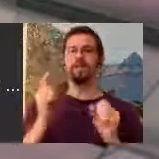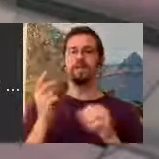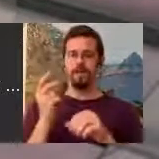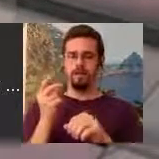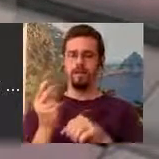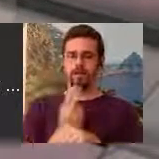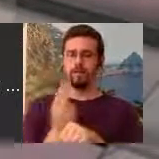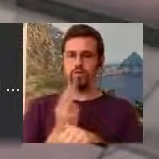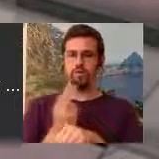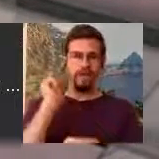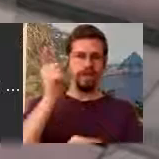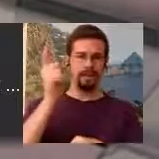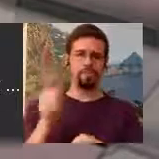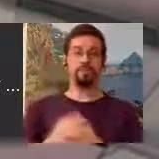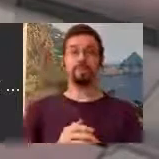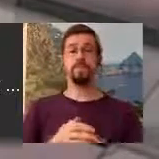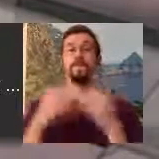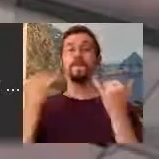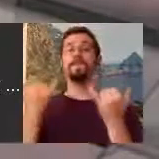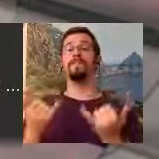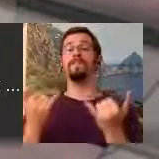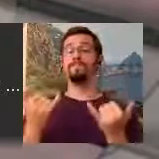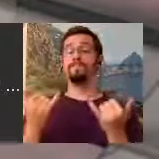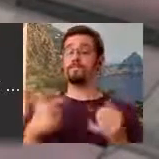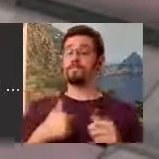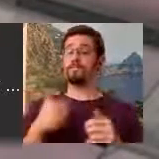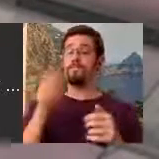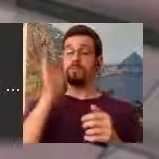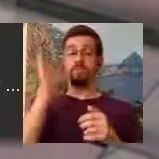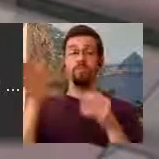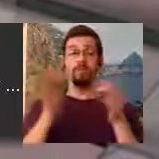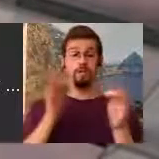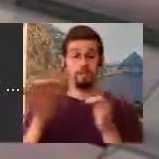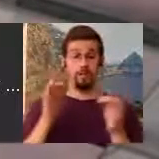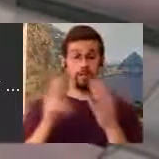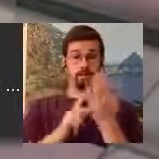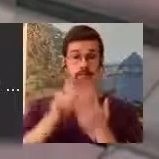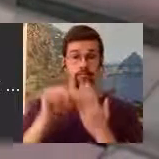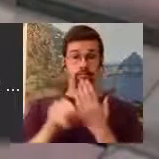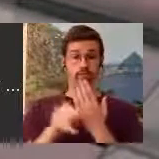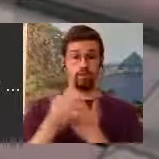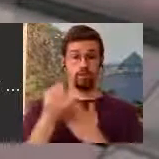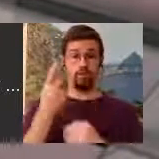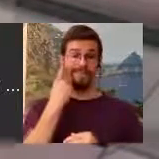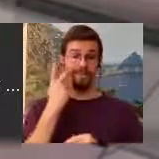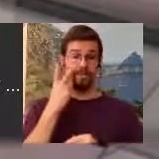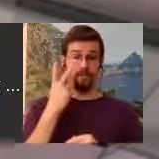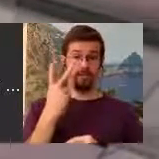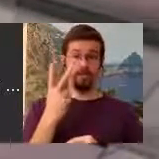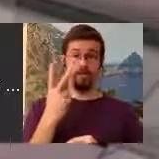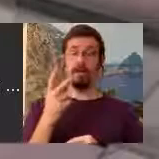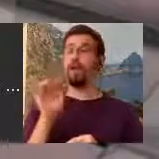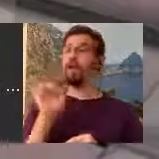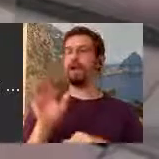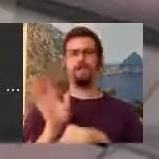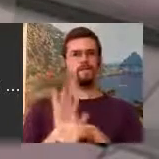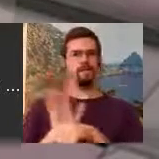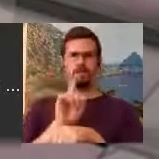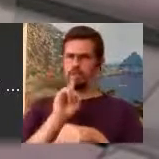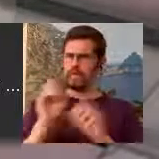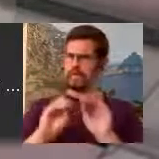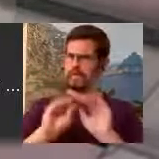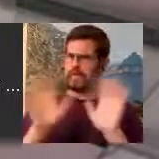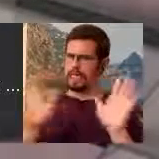future. So now, I'd like to tell you more about the project we just saw. I thought that video was very clear, didn't